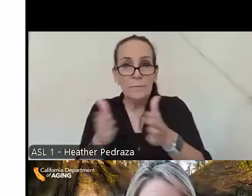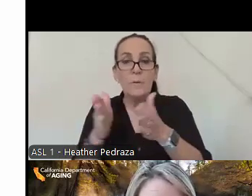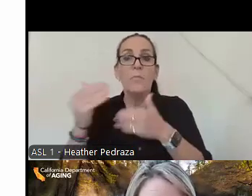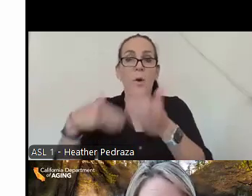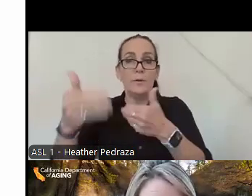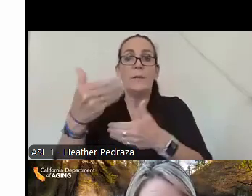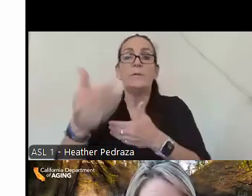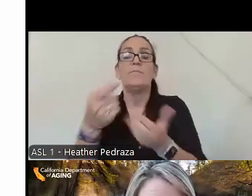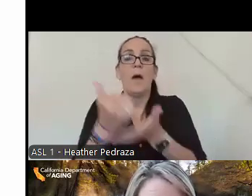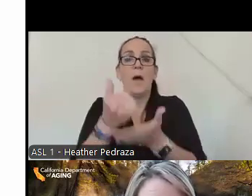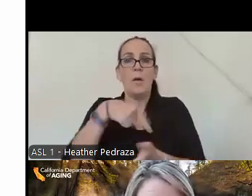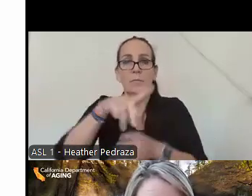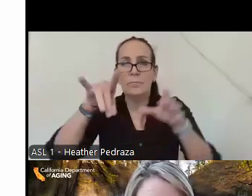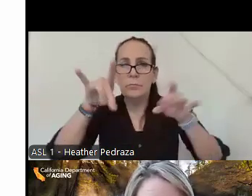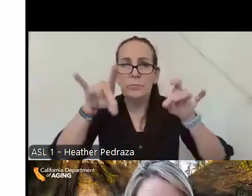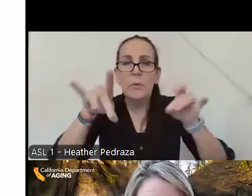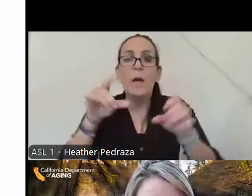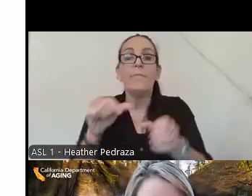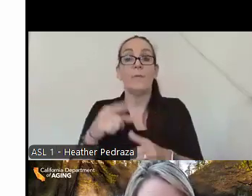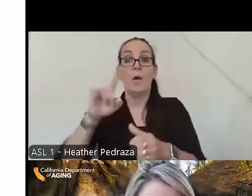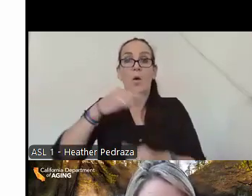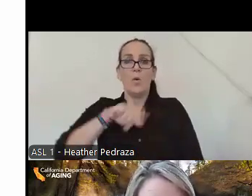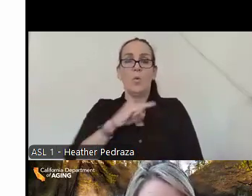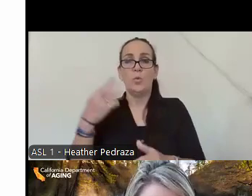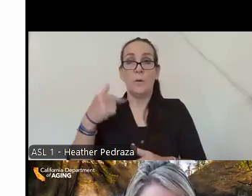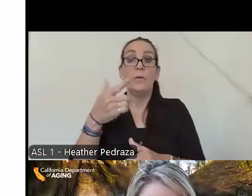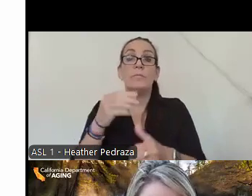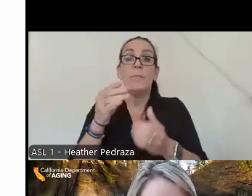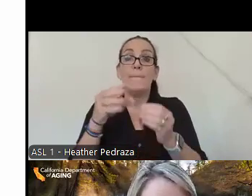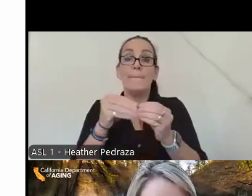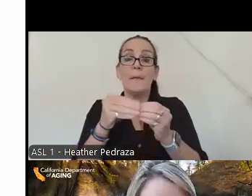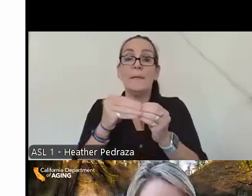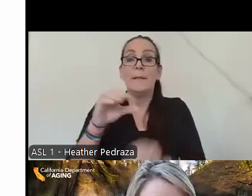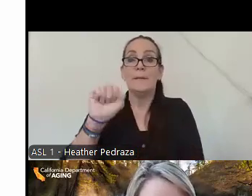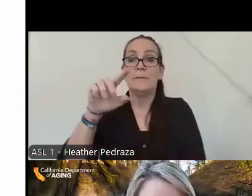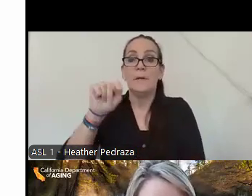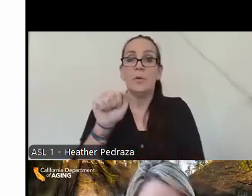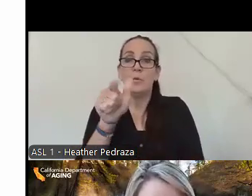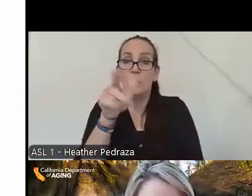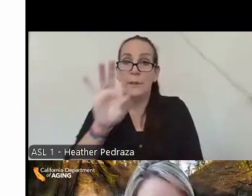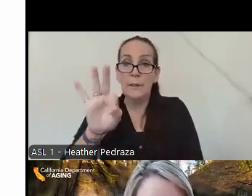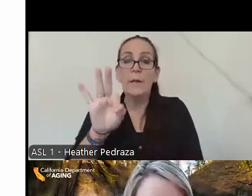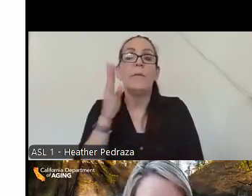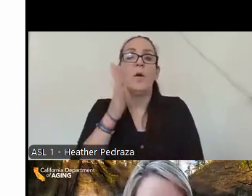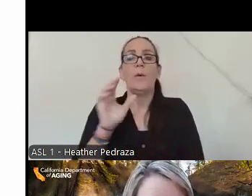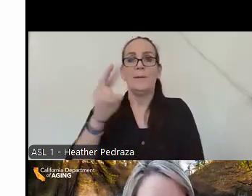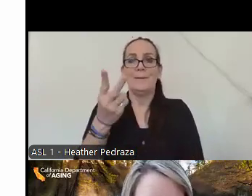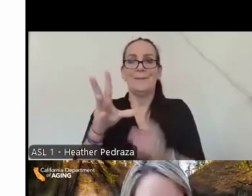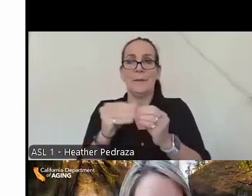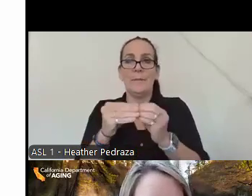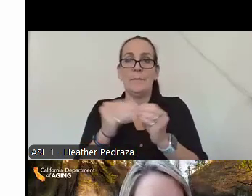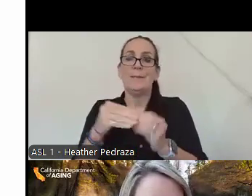meeting on September 29th, and we'll be having our second meeting later this year. Next slide, please.